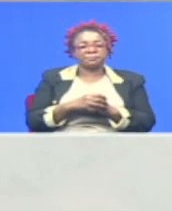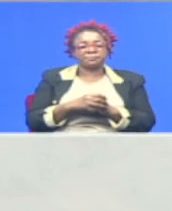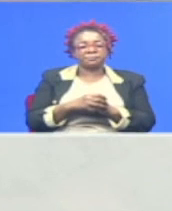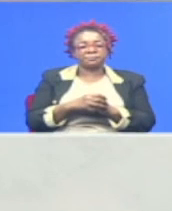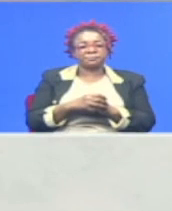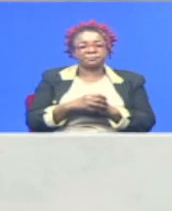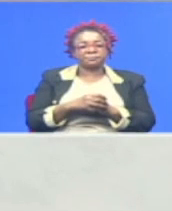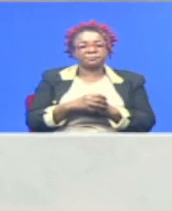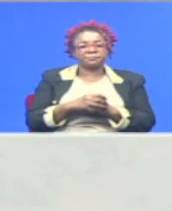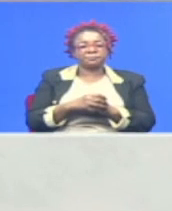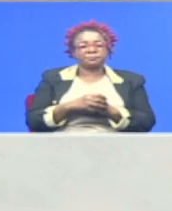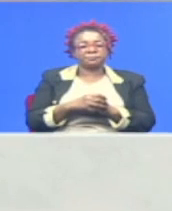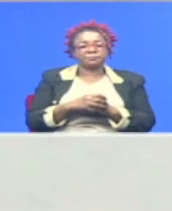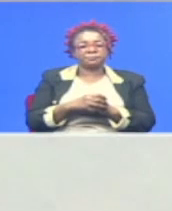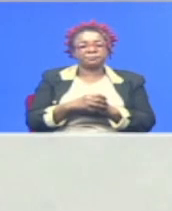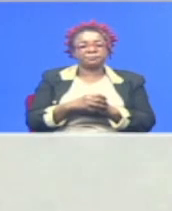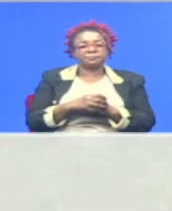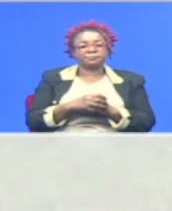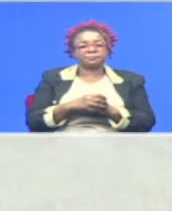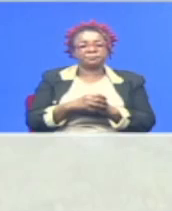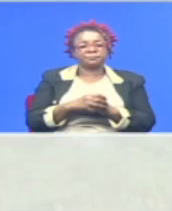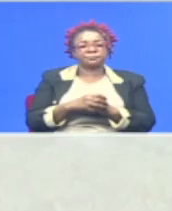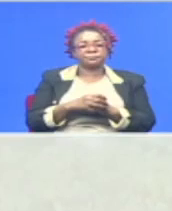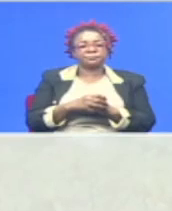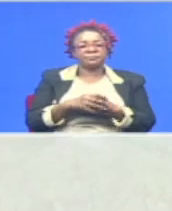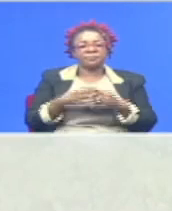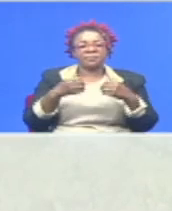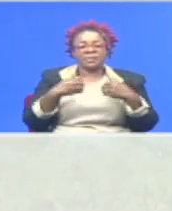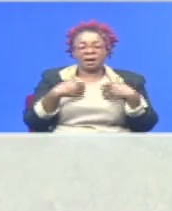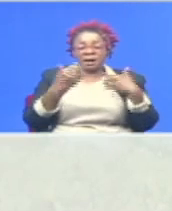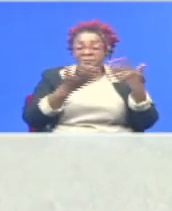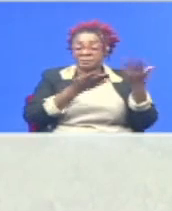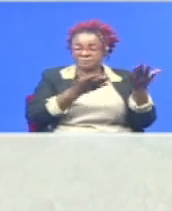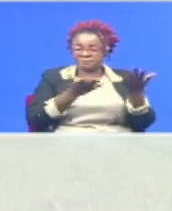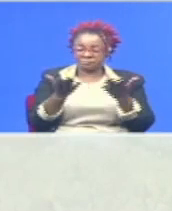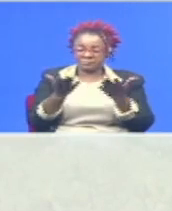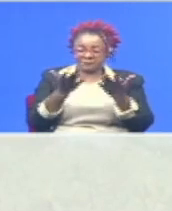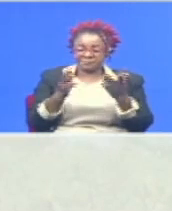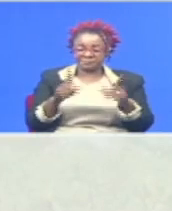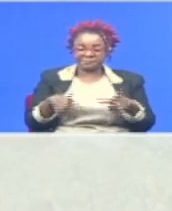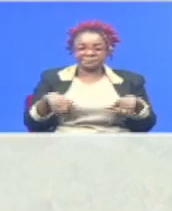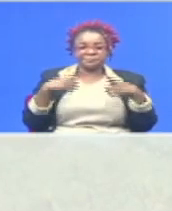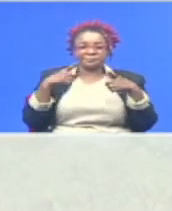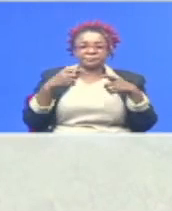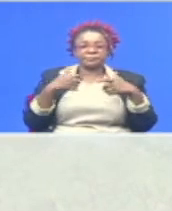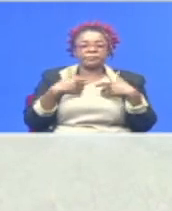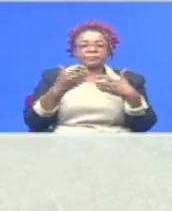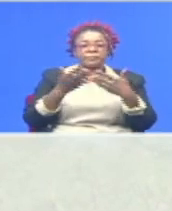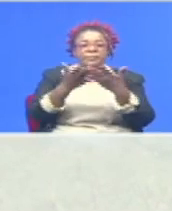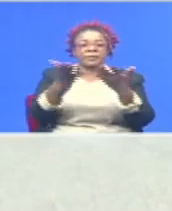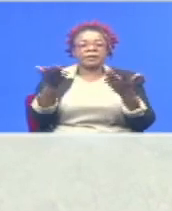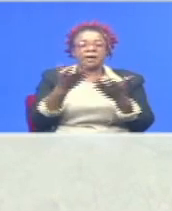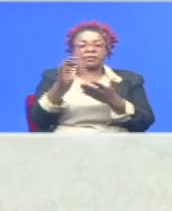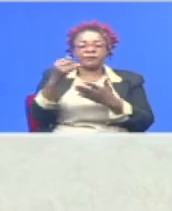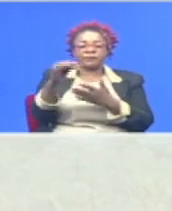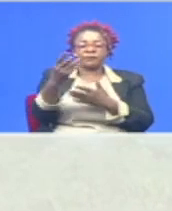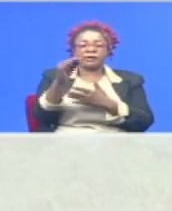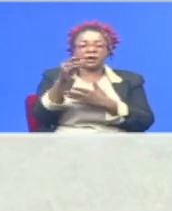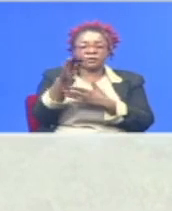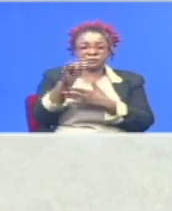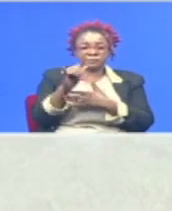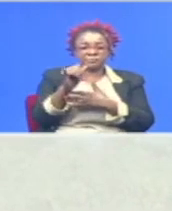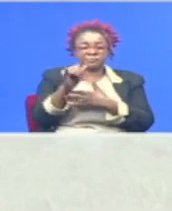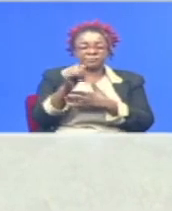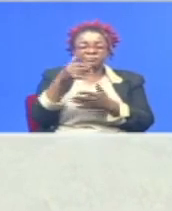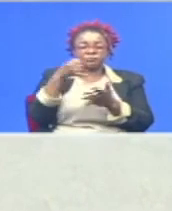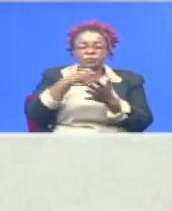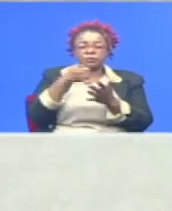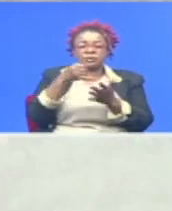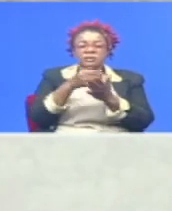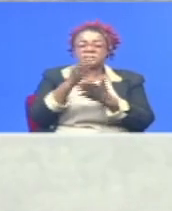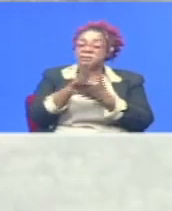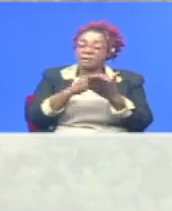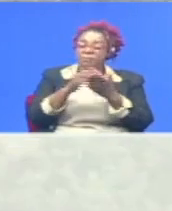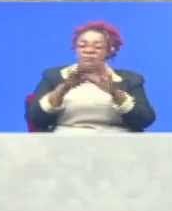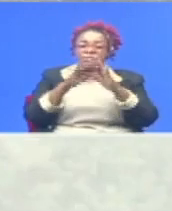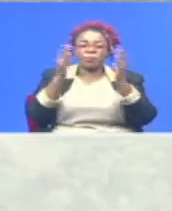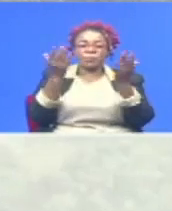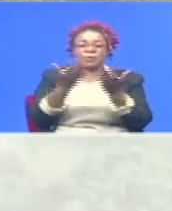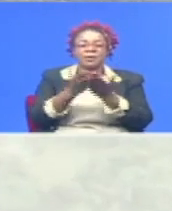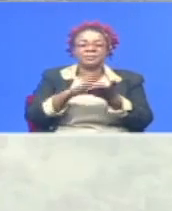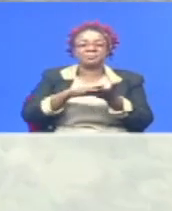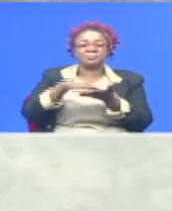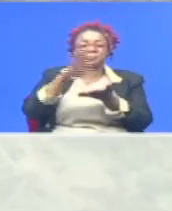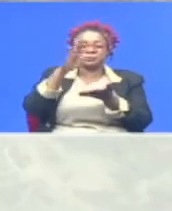I bring forth life, and I am home to both flora and fauna, including some of the world's most